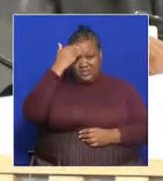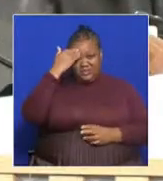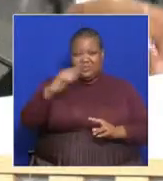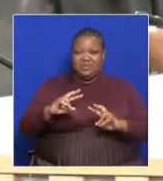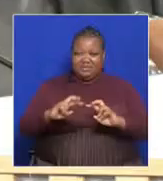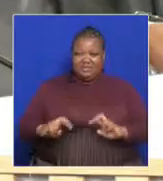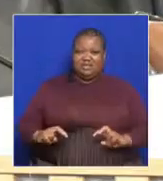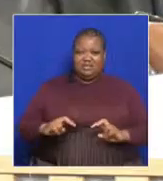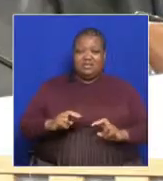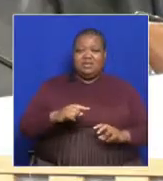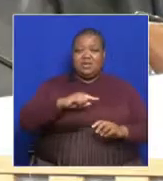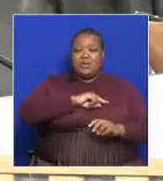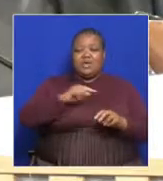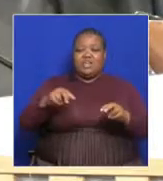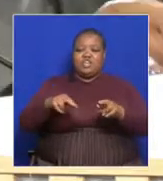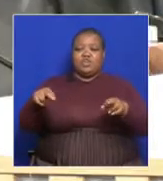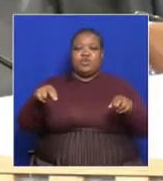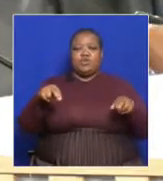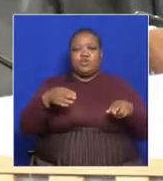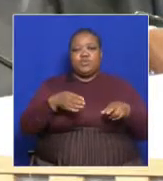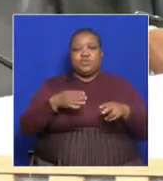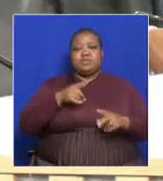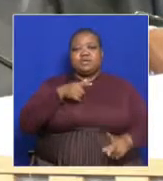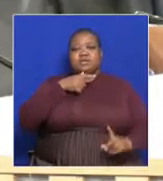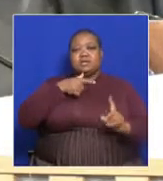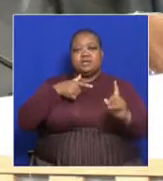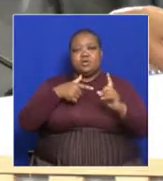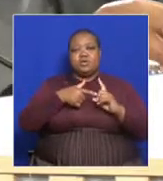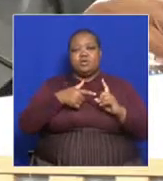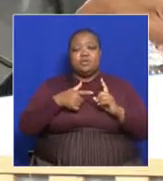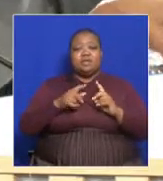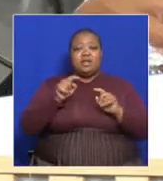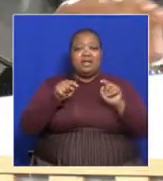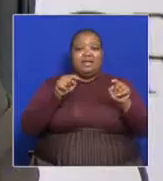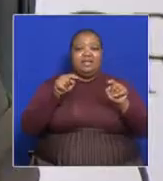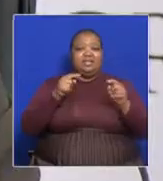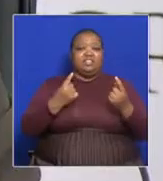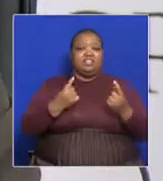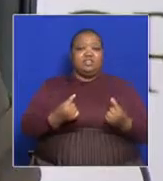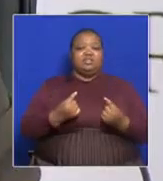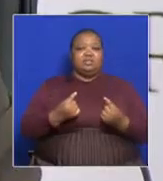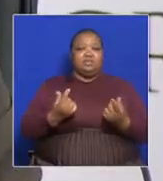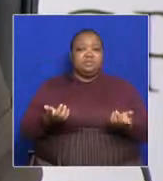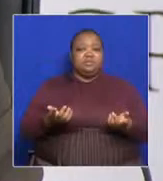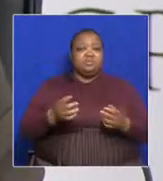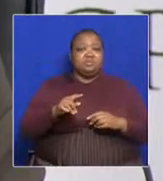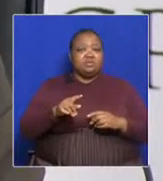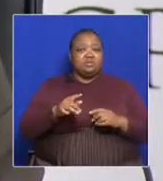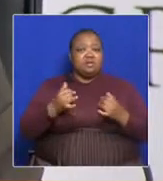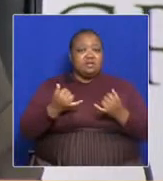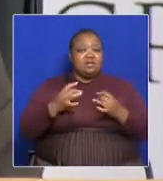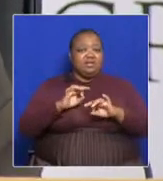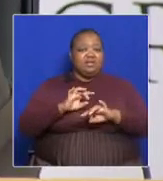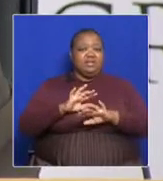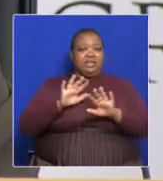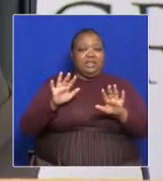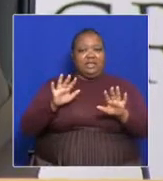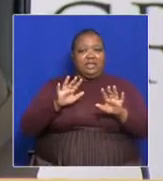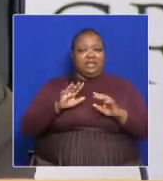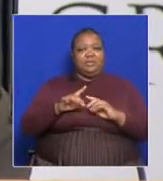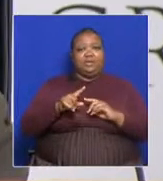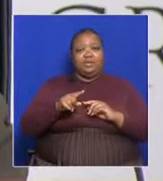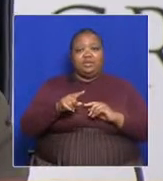room Yes. when he was told that an allegation has been made. So it's no Yes. longer, you and I have cleared that, in fact, your first account